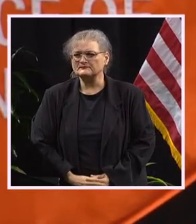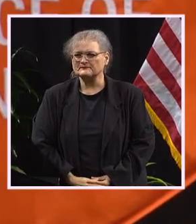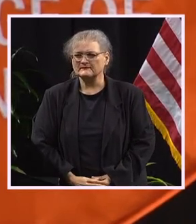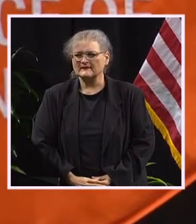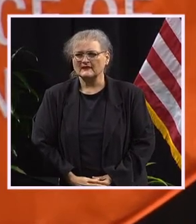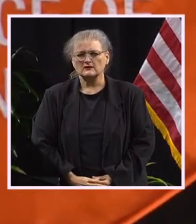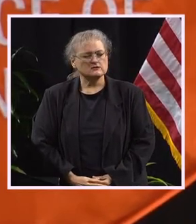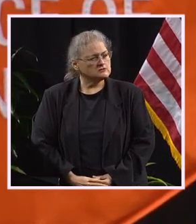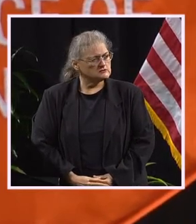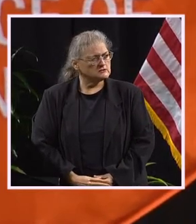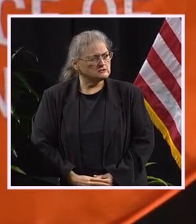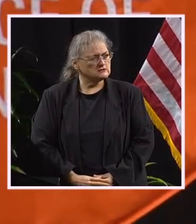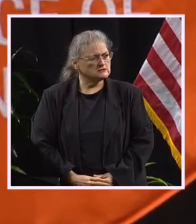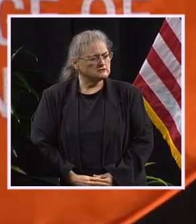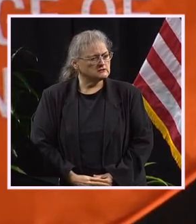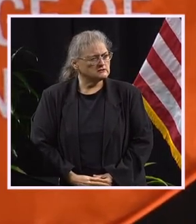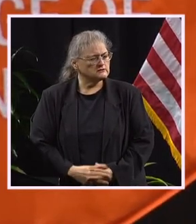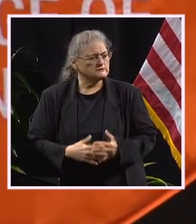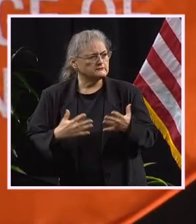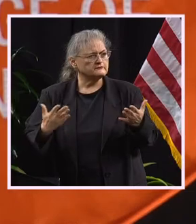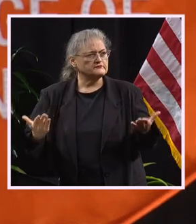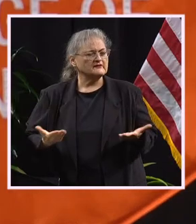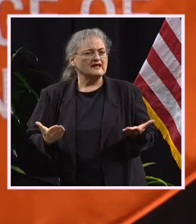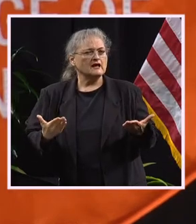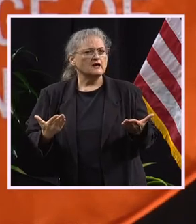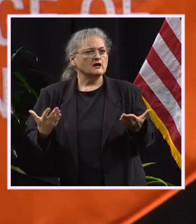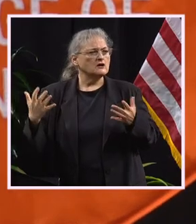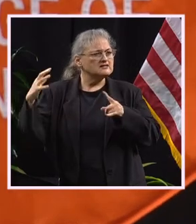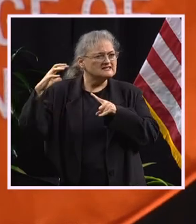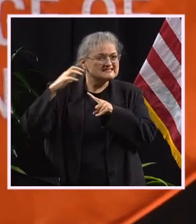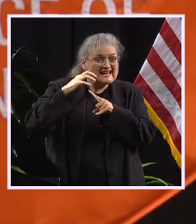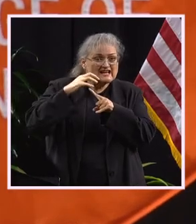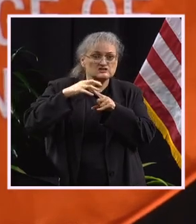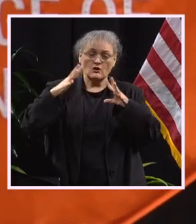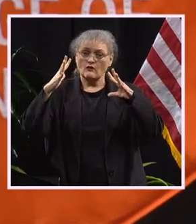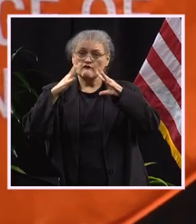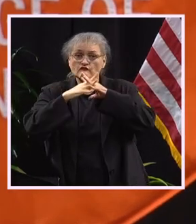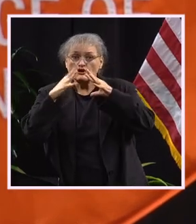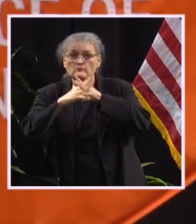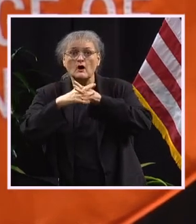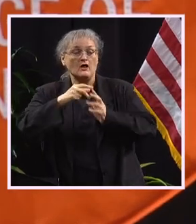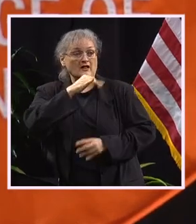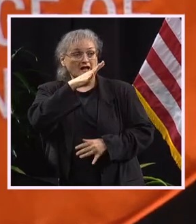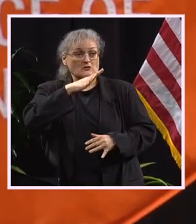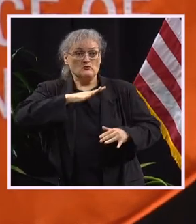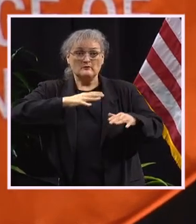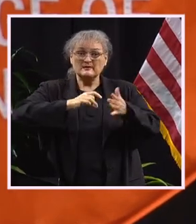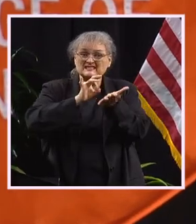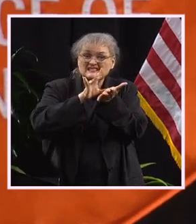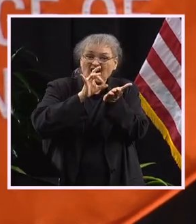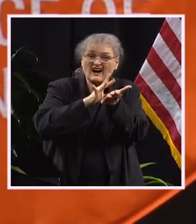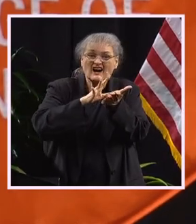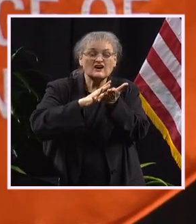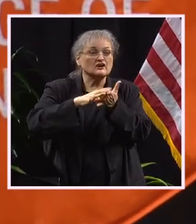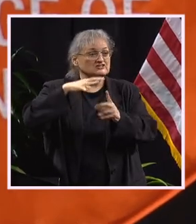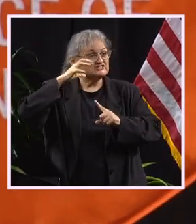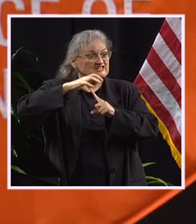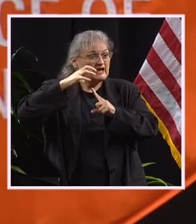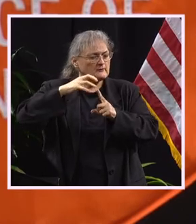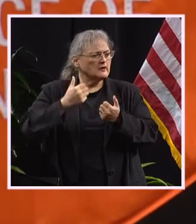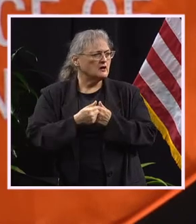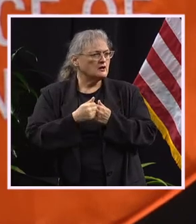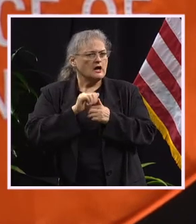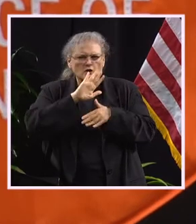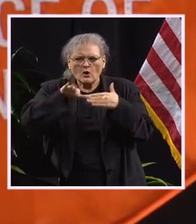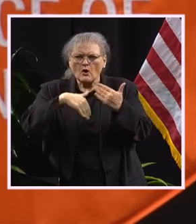We cheered on two Conference USA champion teams in football and women's soccer. And each one of you have played a